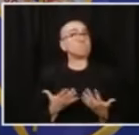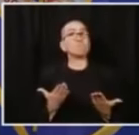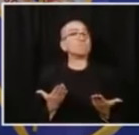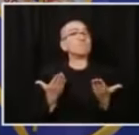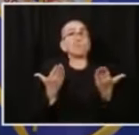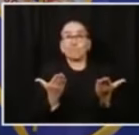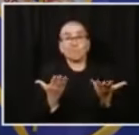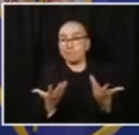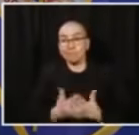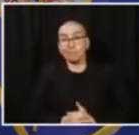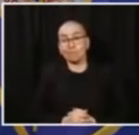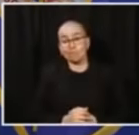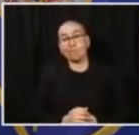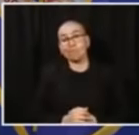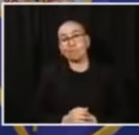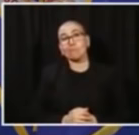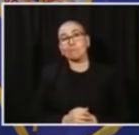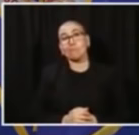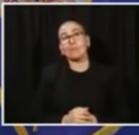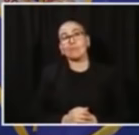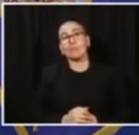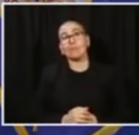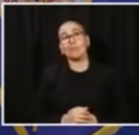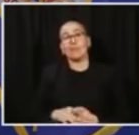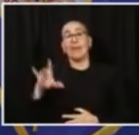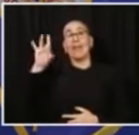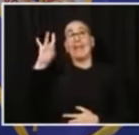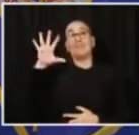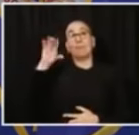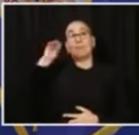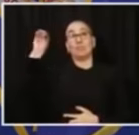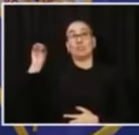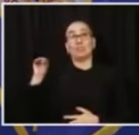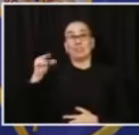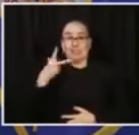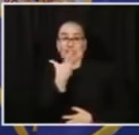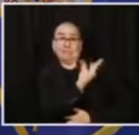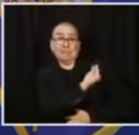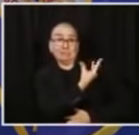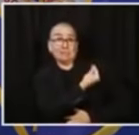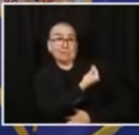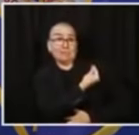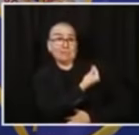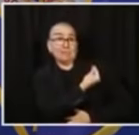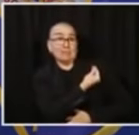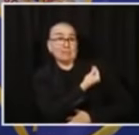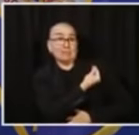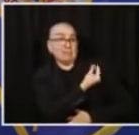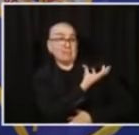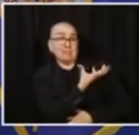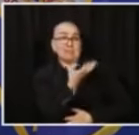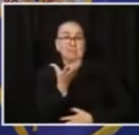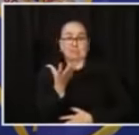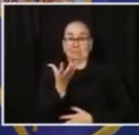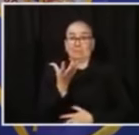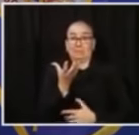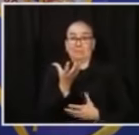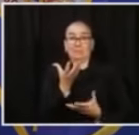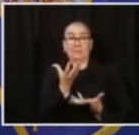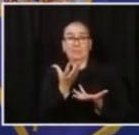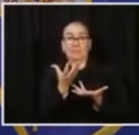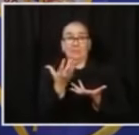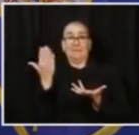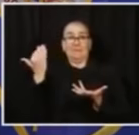we allocate 85% of the vaccine on a pro rata basis, and then 15% of the